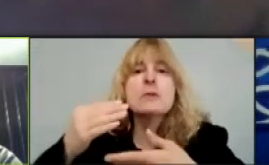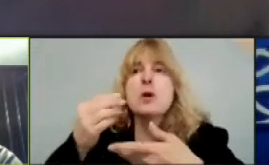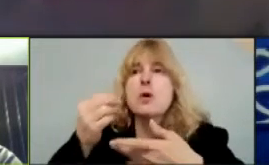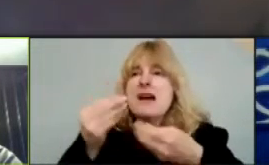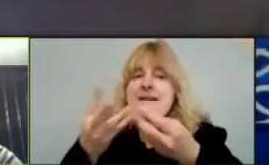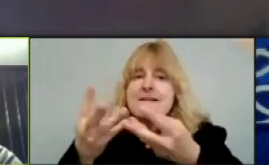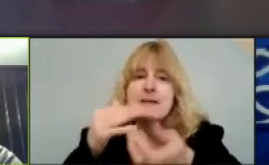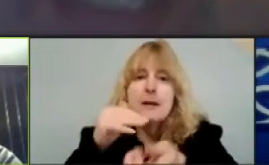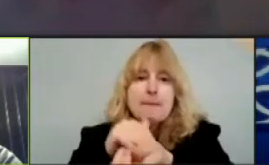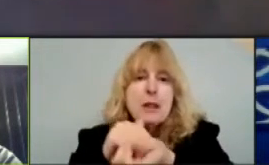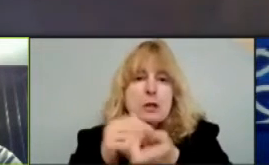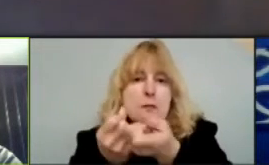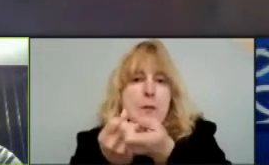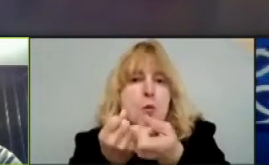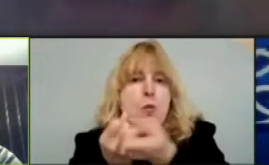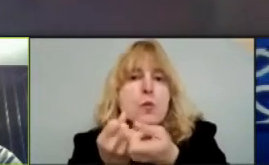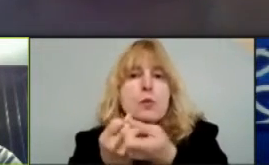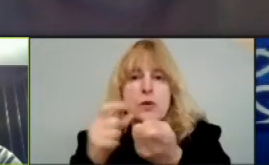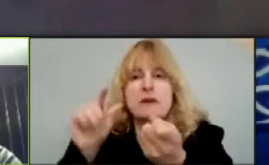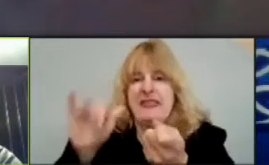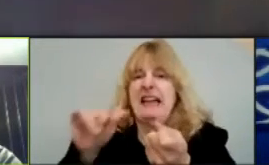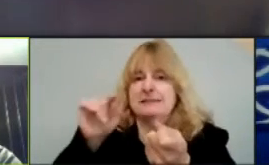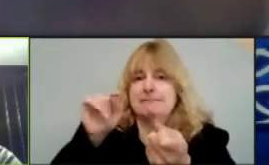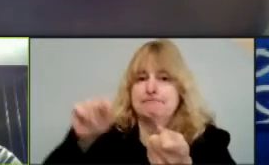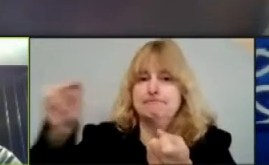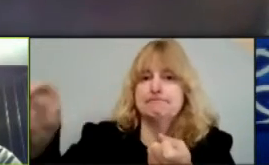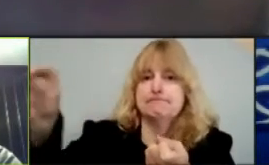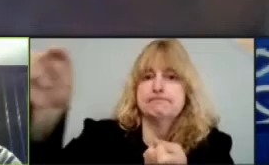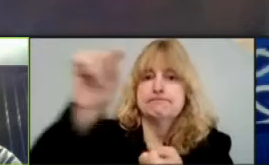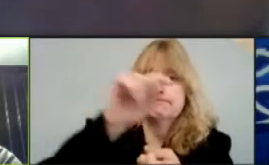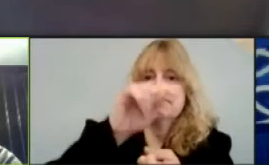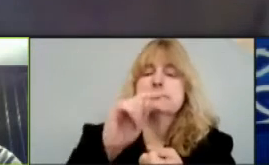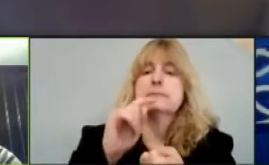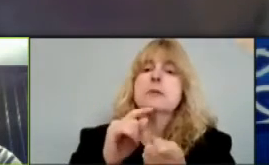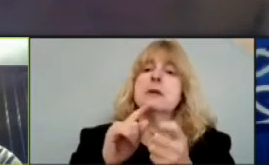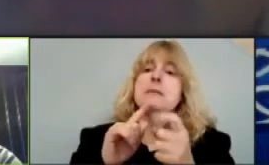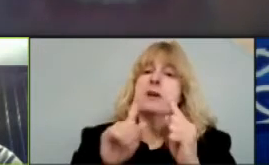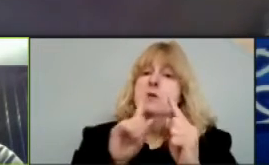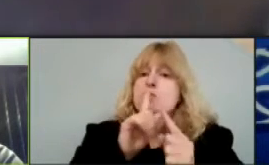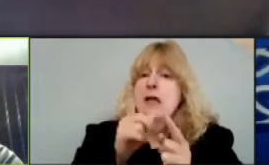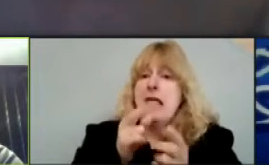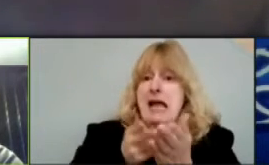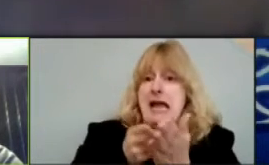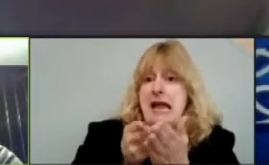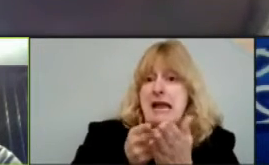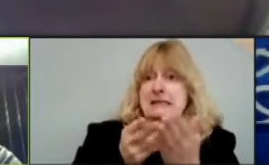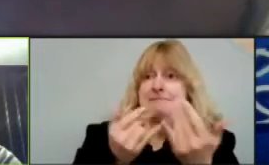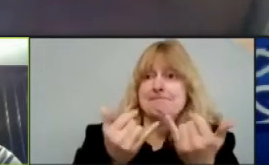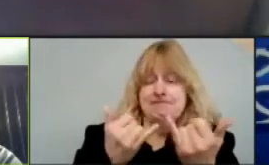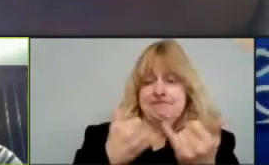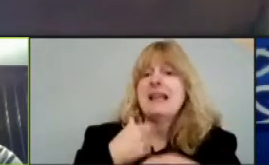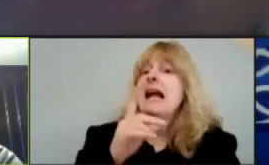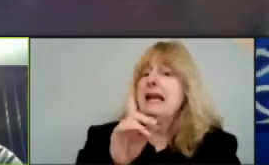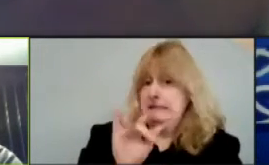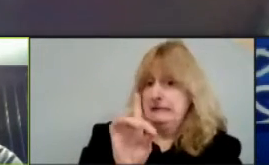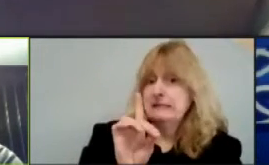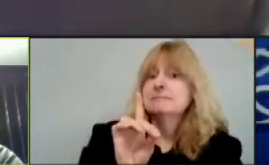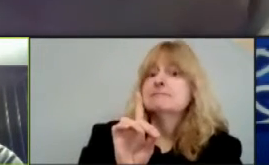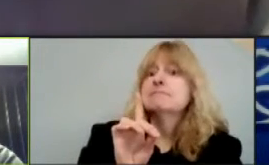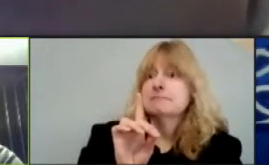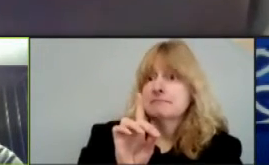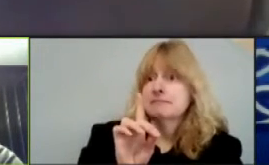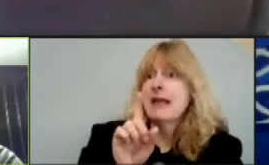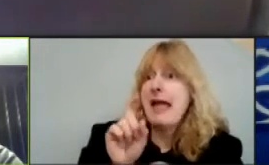support. To be honest, at this point, I've raised that question and